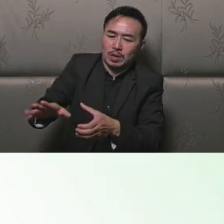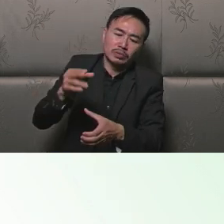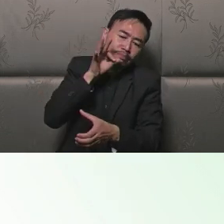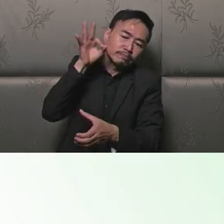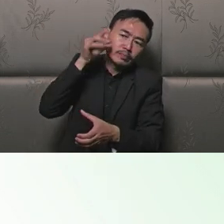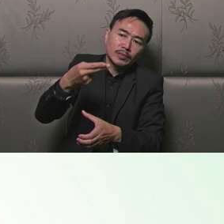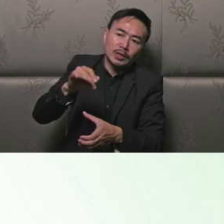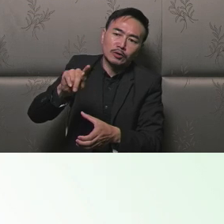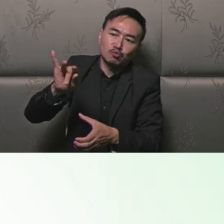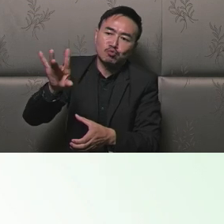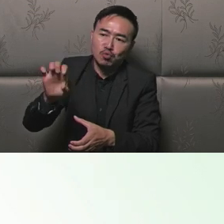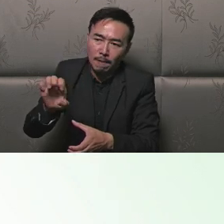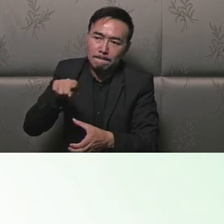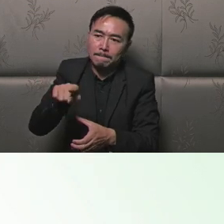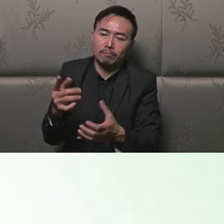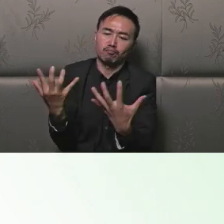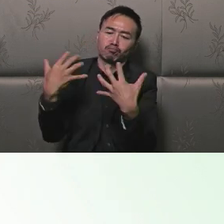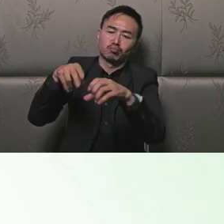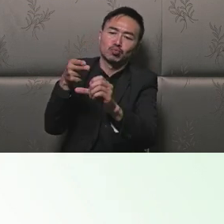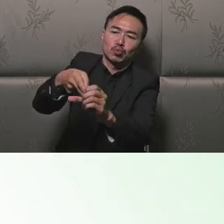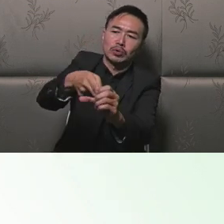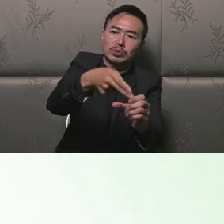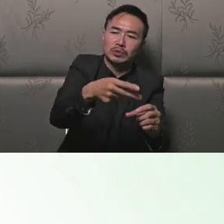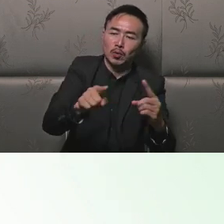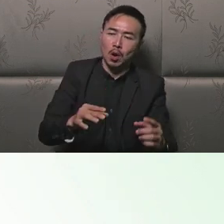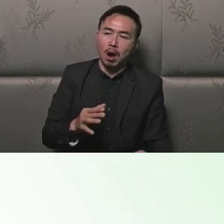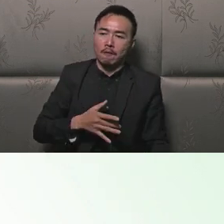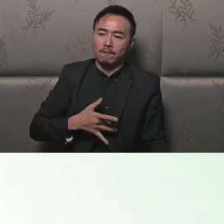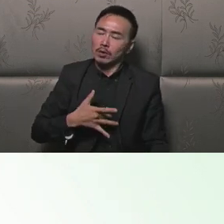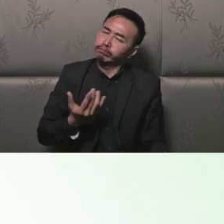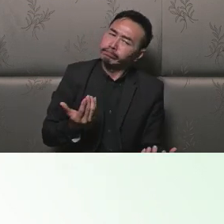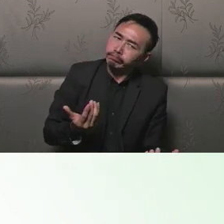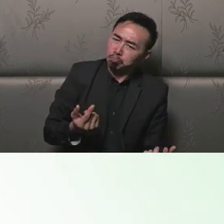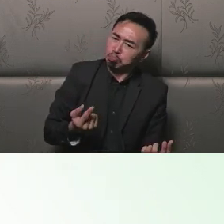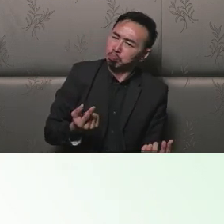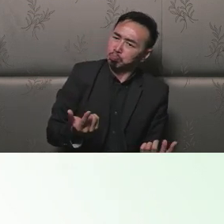Are they coming from a far-flung area?